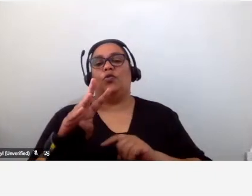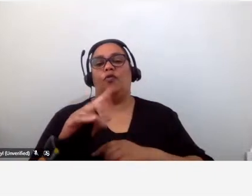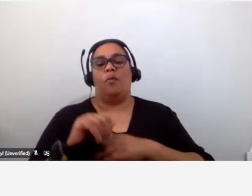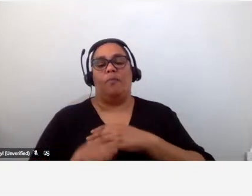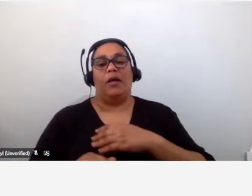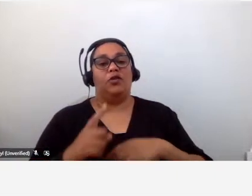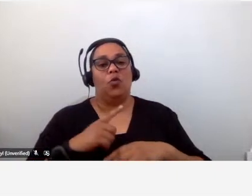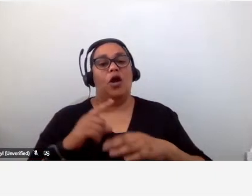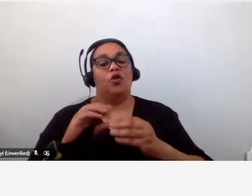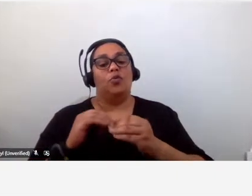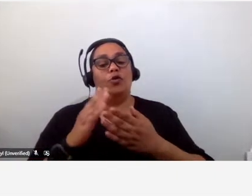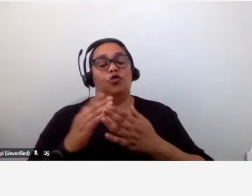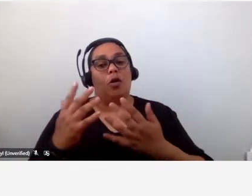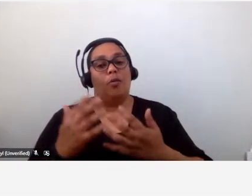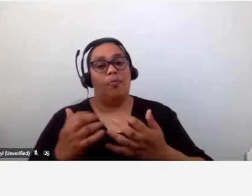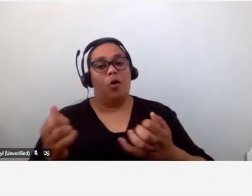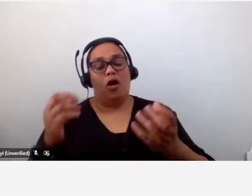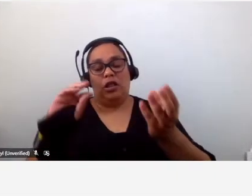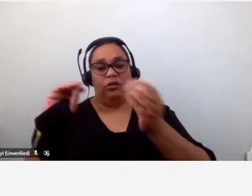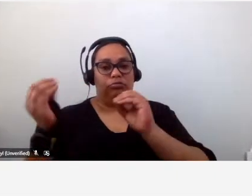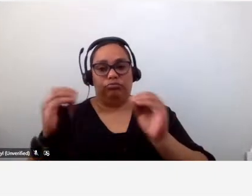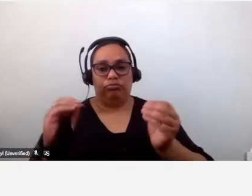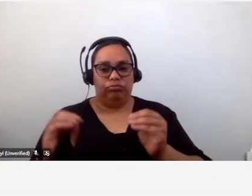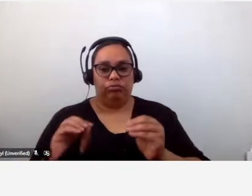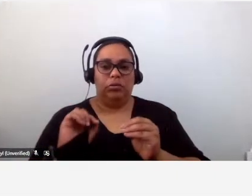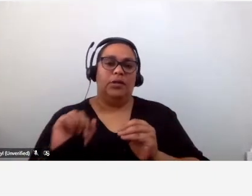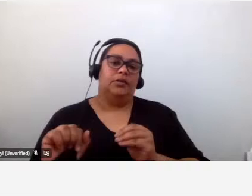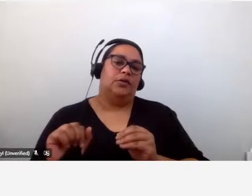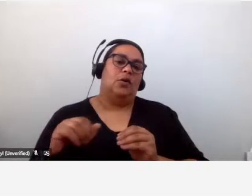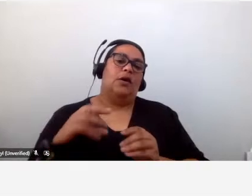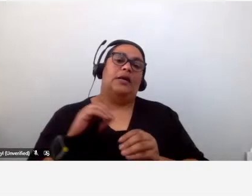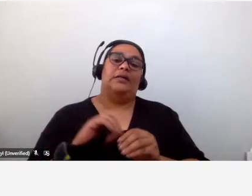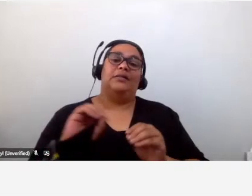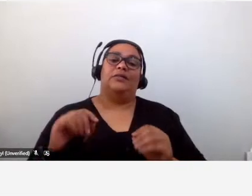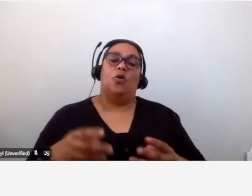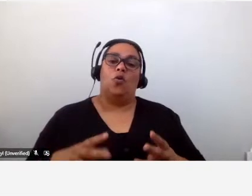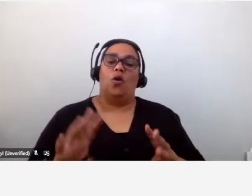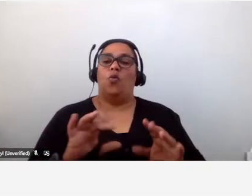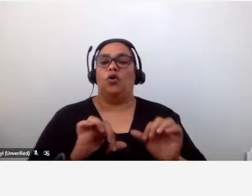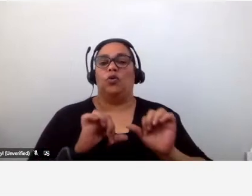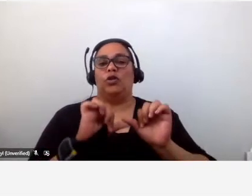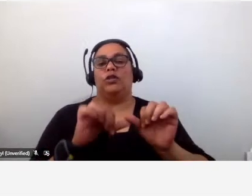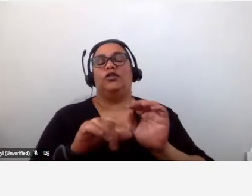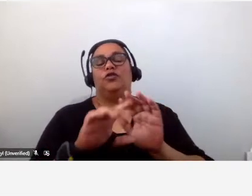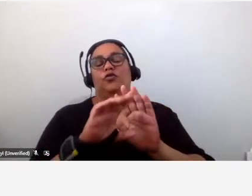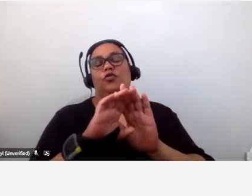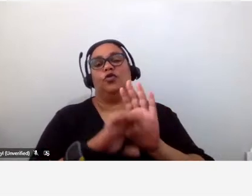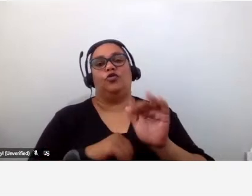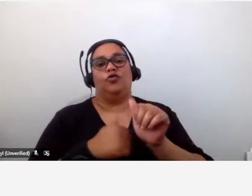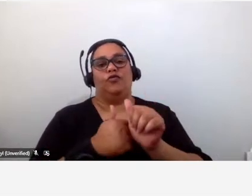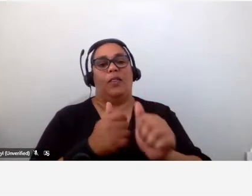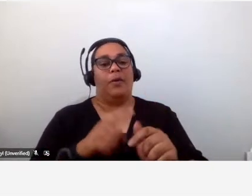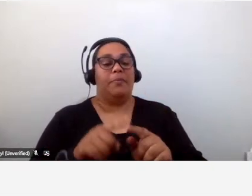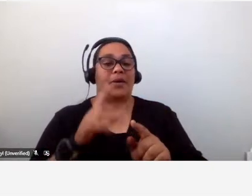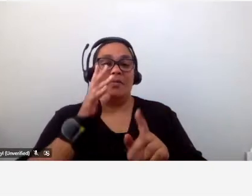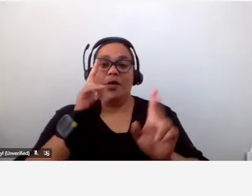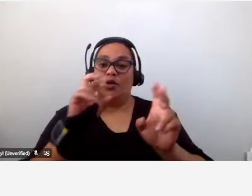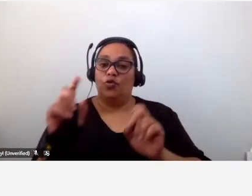enable Parliament to reenact the statute in a manner that is consistent with the Constitution. The main issue there